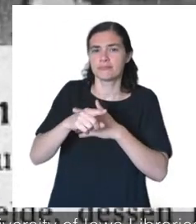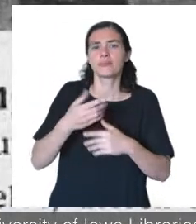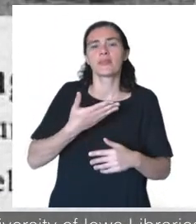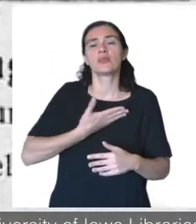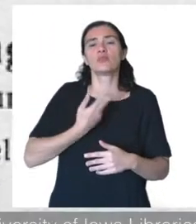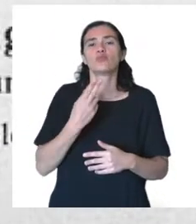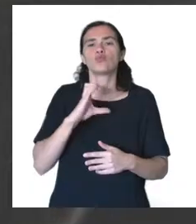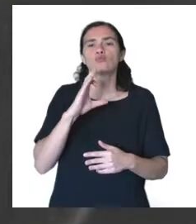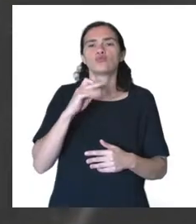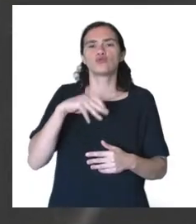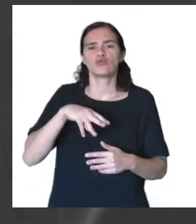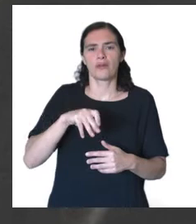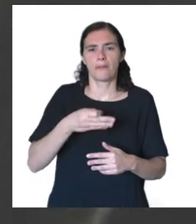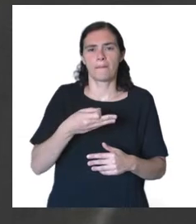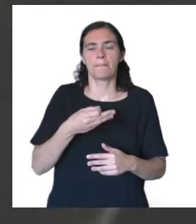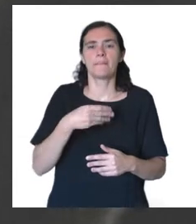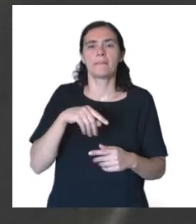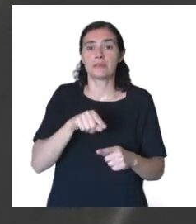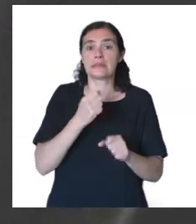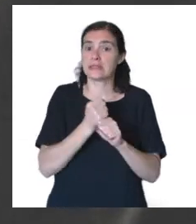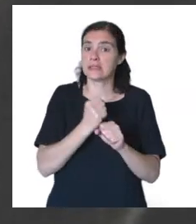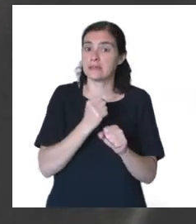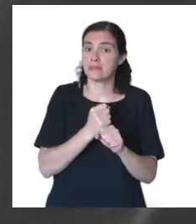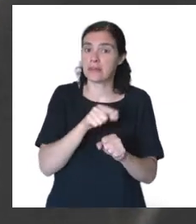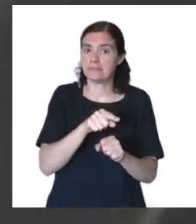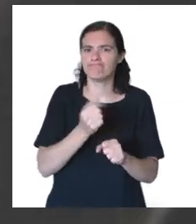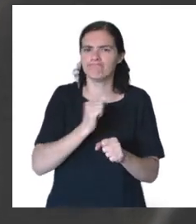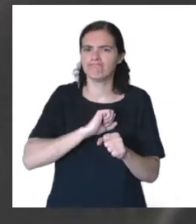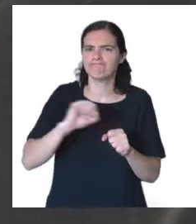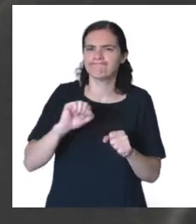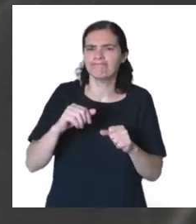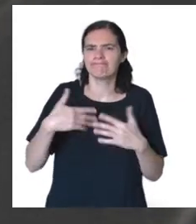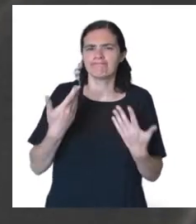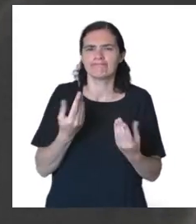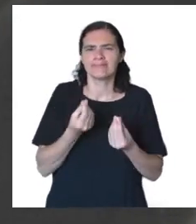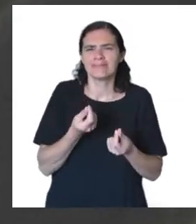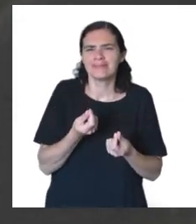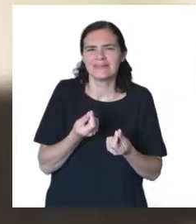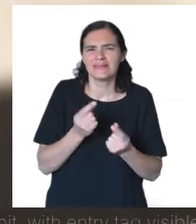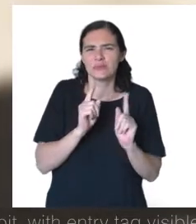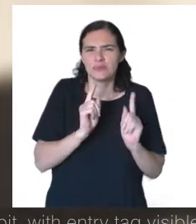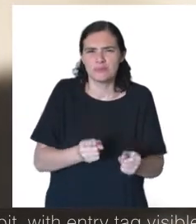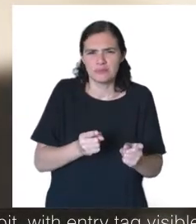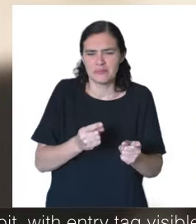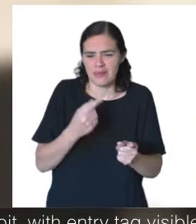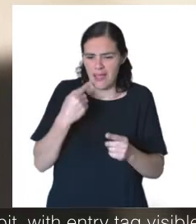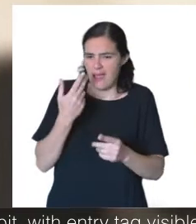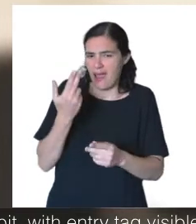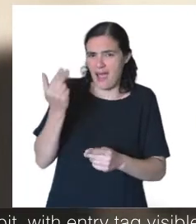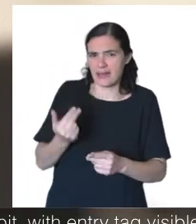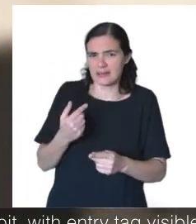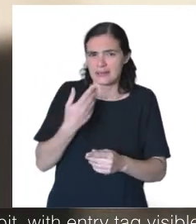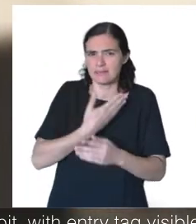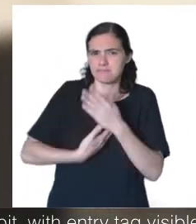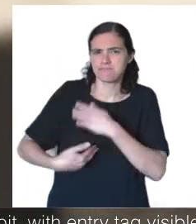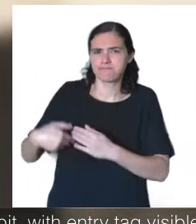is Dada, Duchamp, Marcel Duchamp. Work that are really going against the grain of